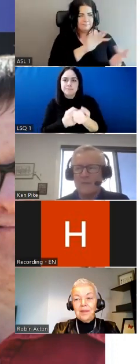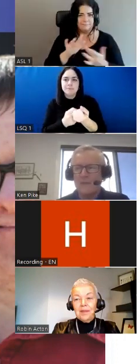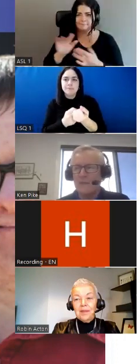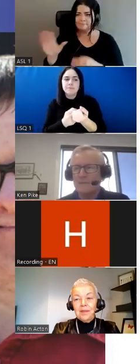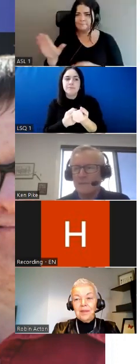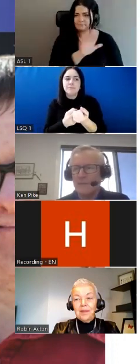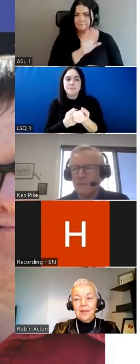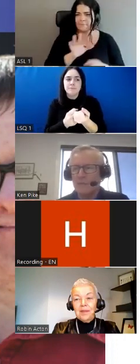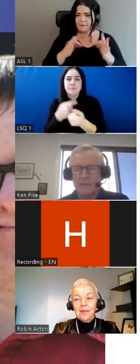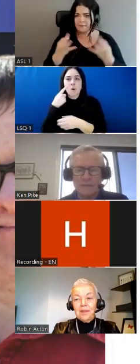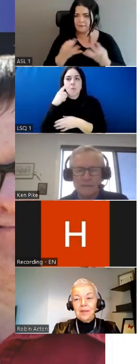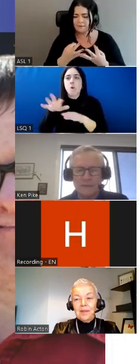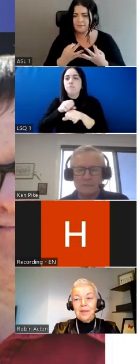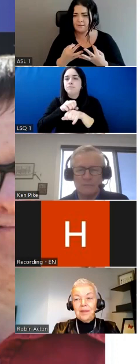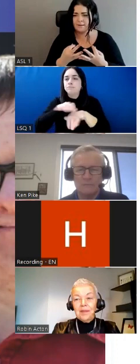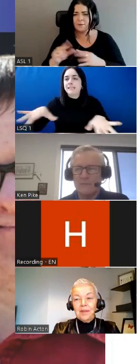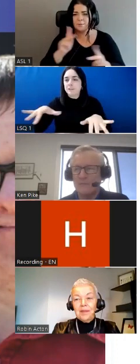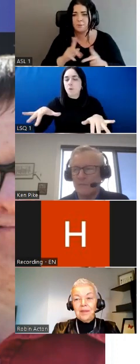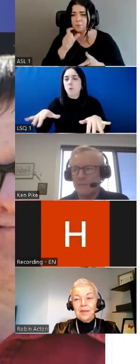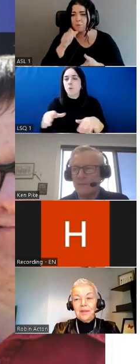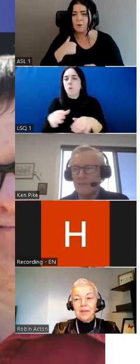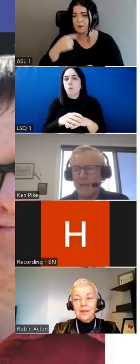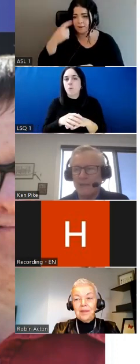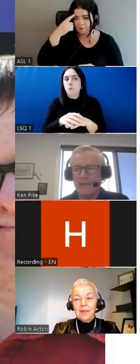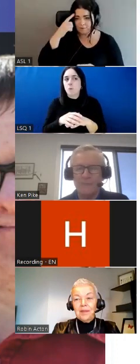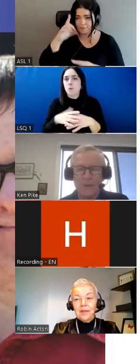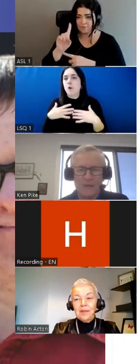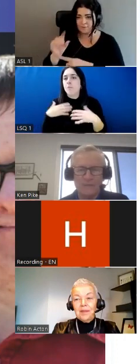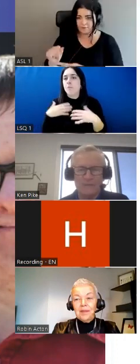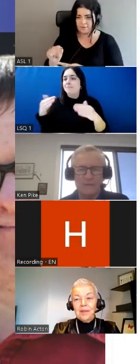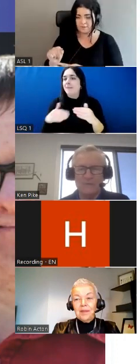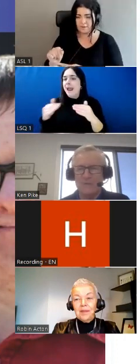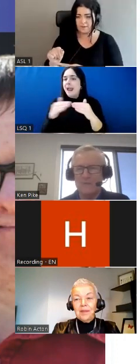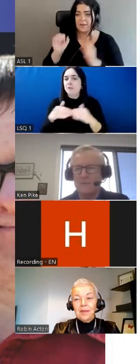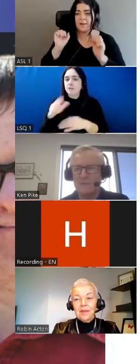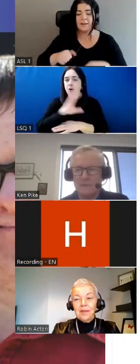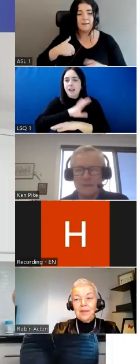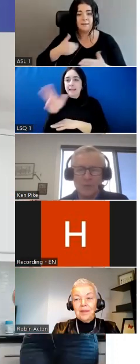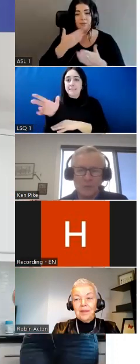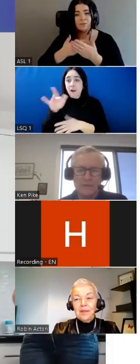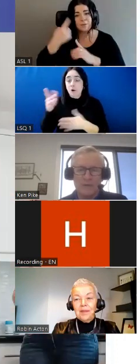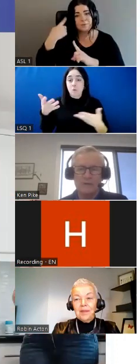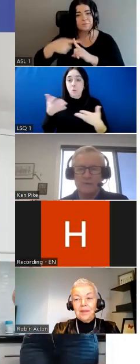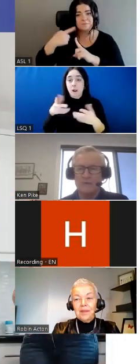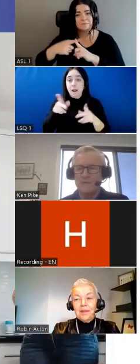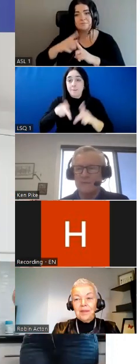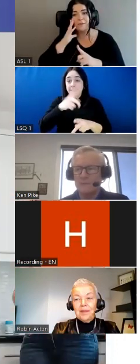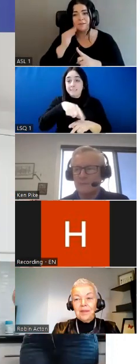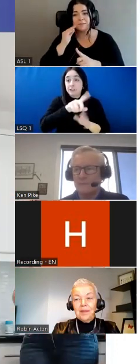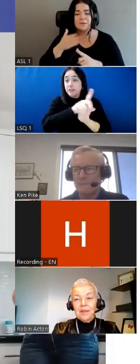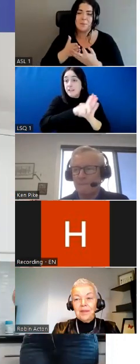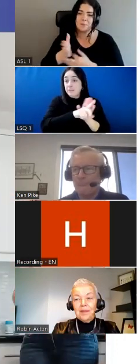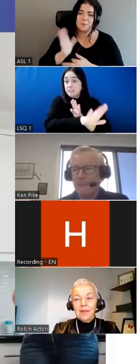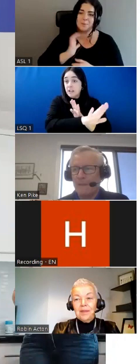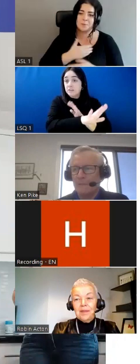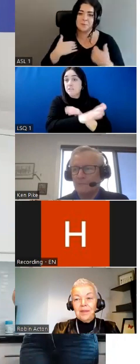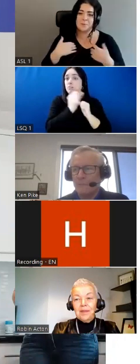we emphasize that people with an intellectual disability can have positive experiences with our healthcare